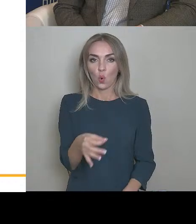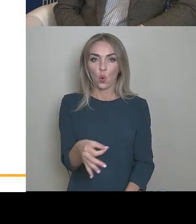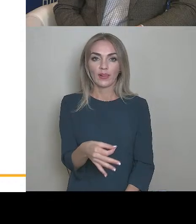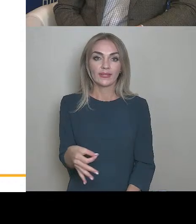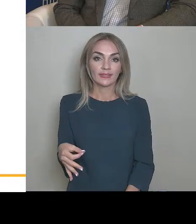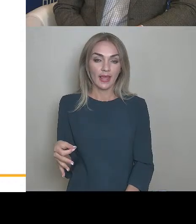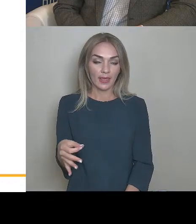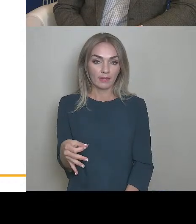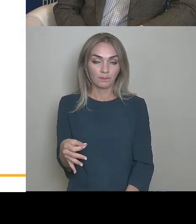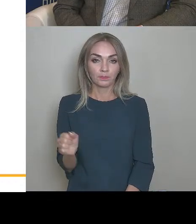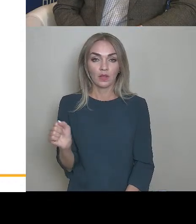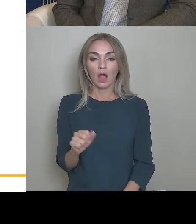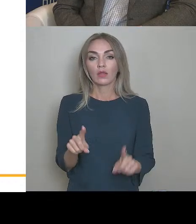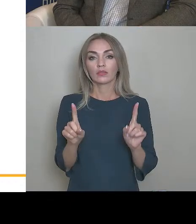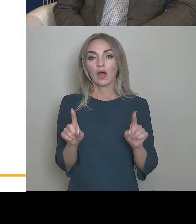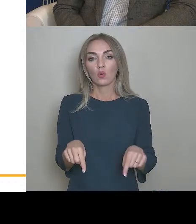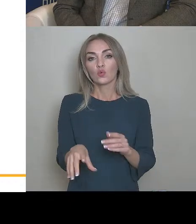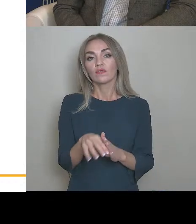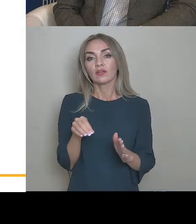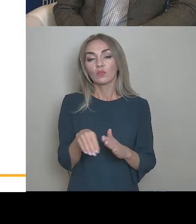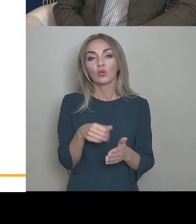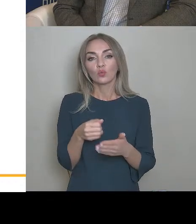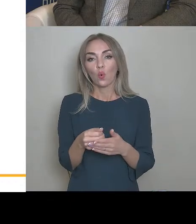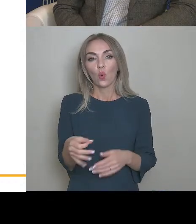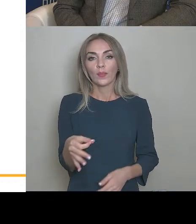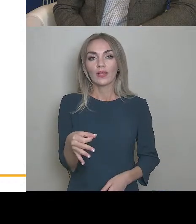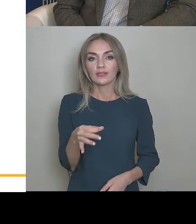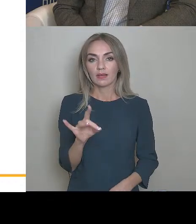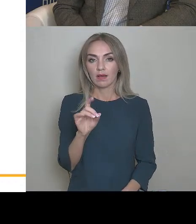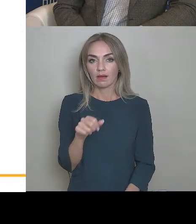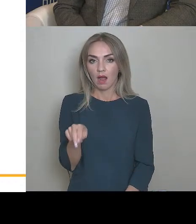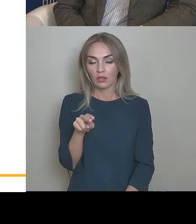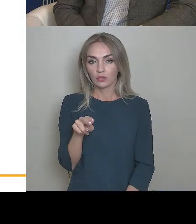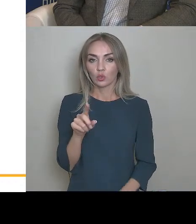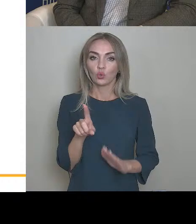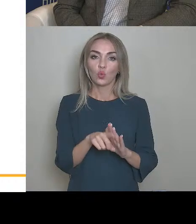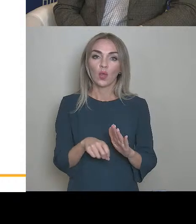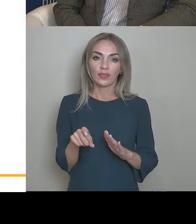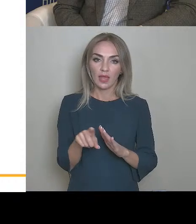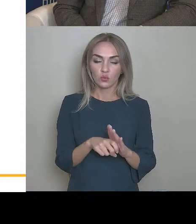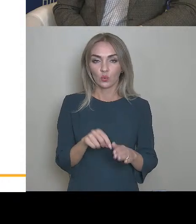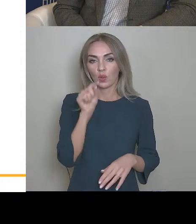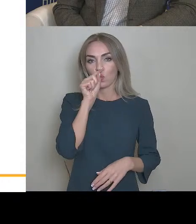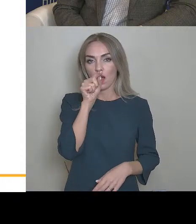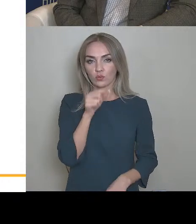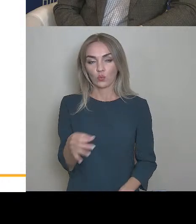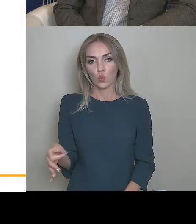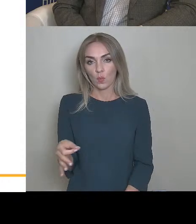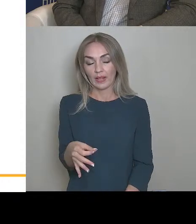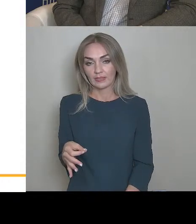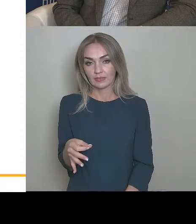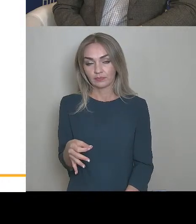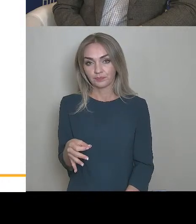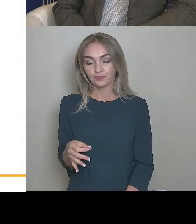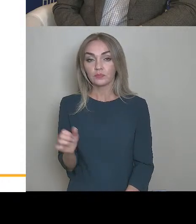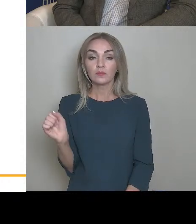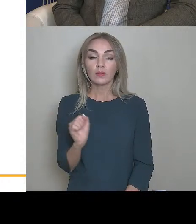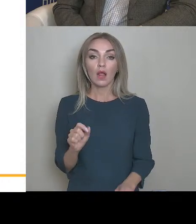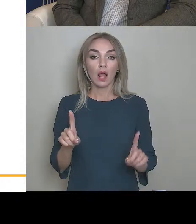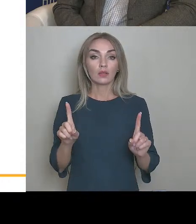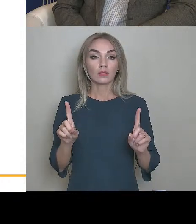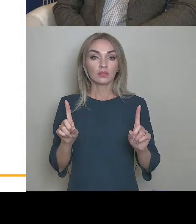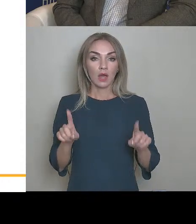government, that is the Autonomous Republic of Crimea and Donetsk and Lugansk Oblast, and also the elections to the Oblast Council of Donetsk and Lugansk